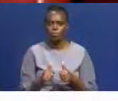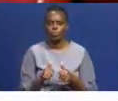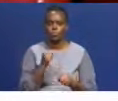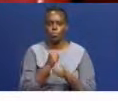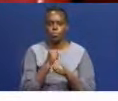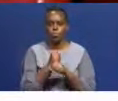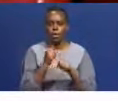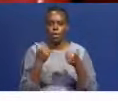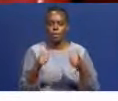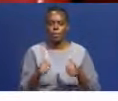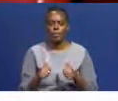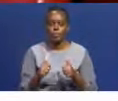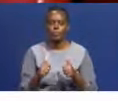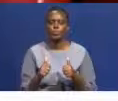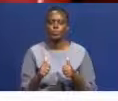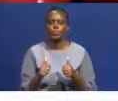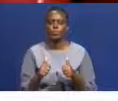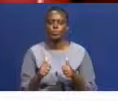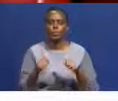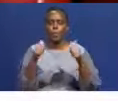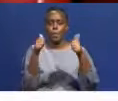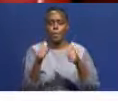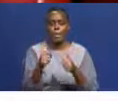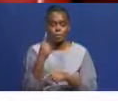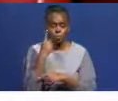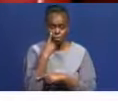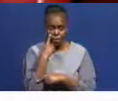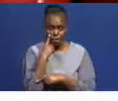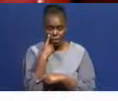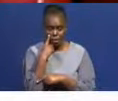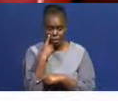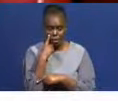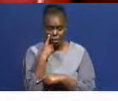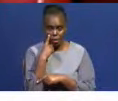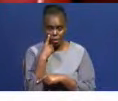rolling, Mr. Speaker. We are yet to see